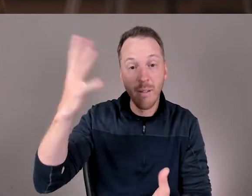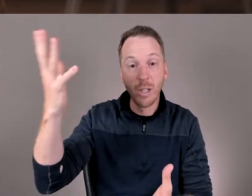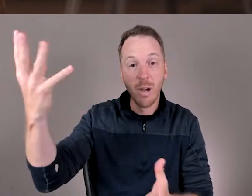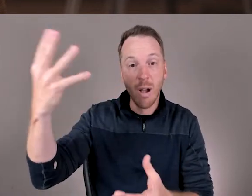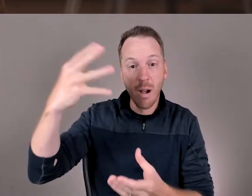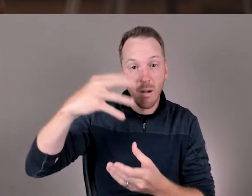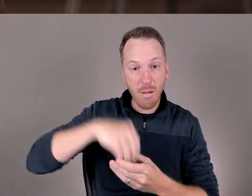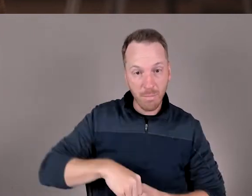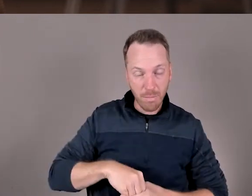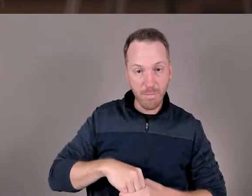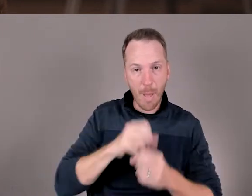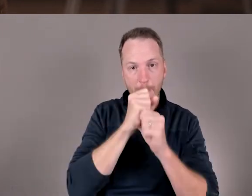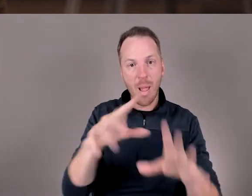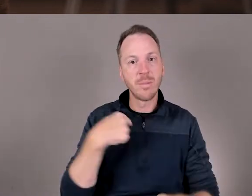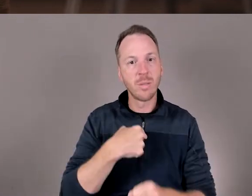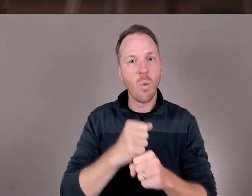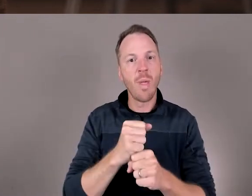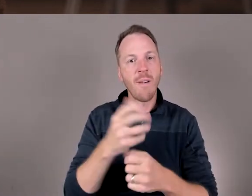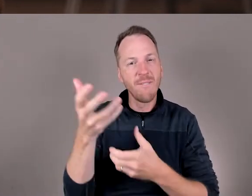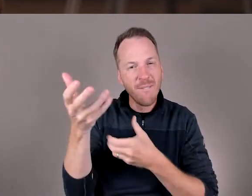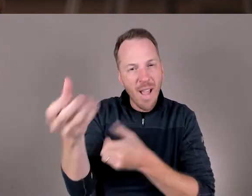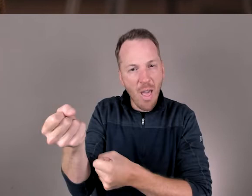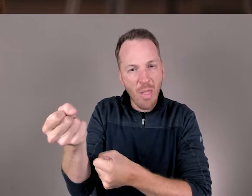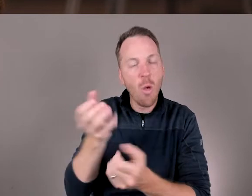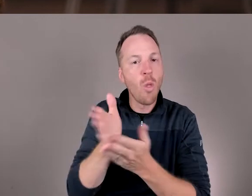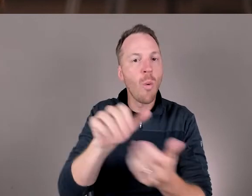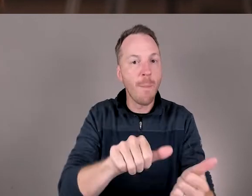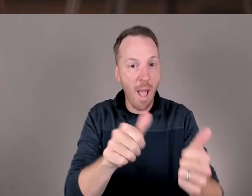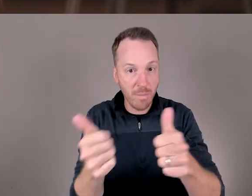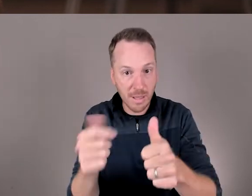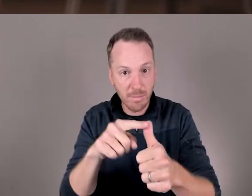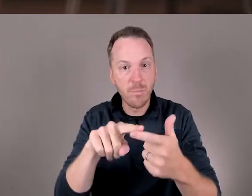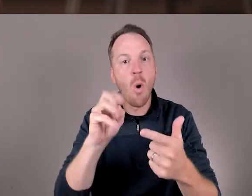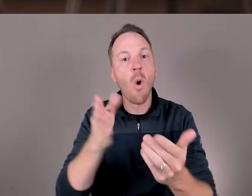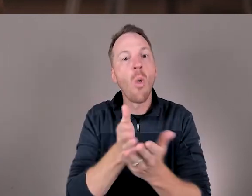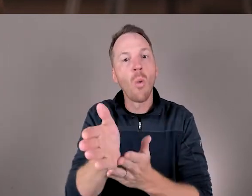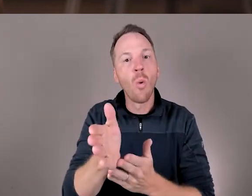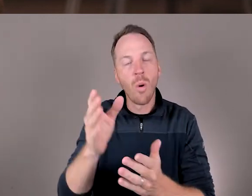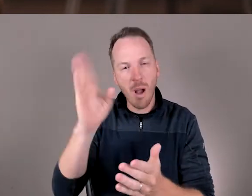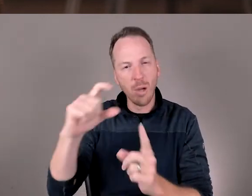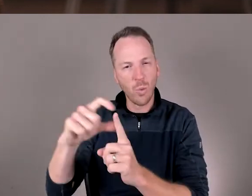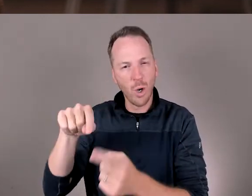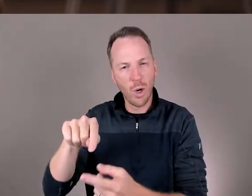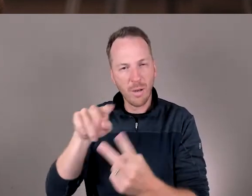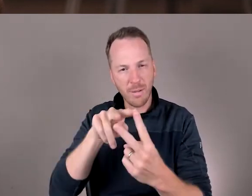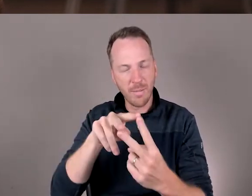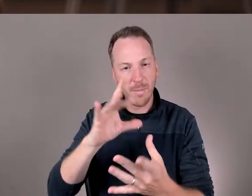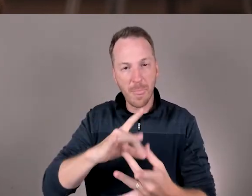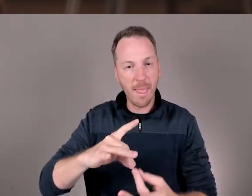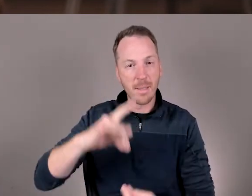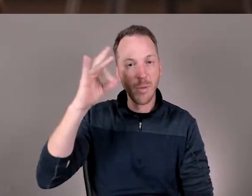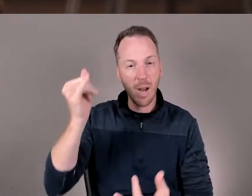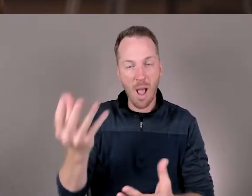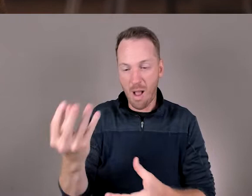made his home in us and blessed us with faith either through the sacrament of baptism or through the Word of God, the Spirit now